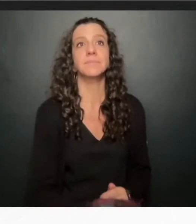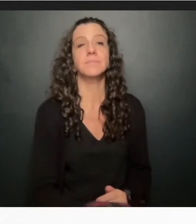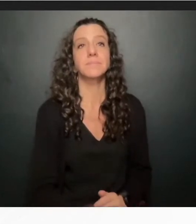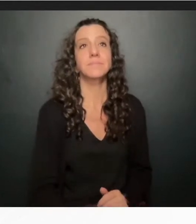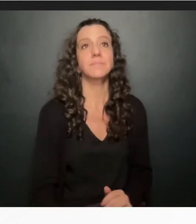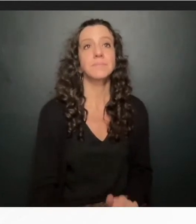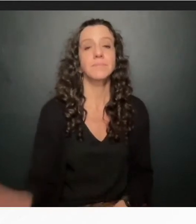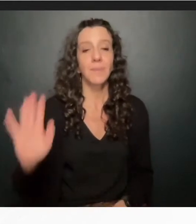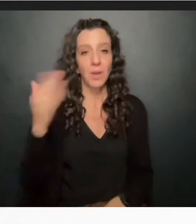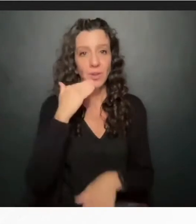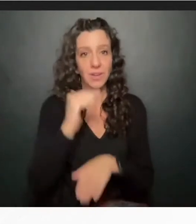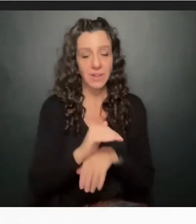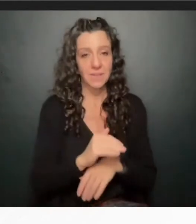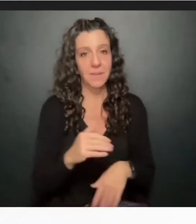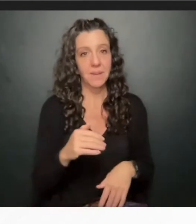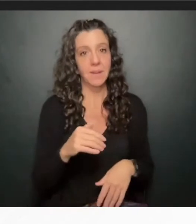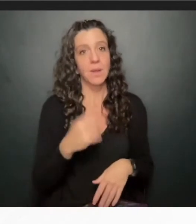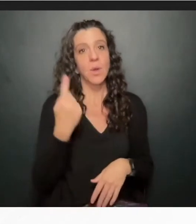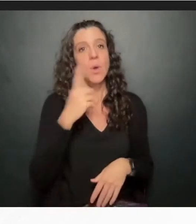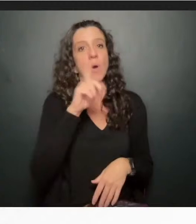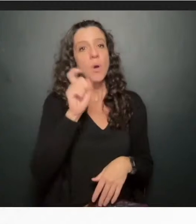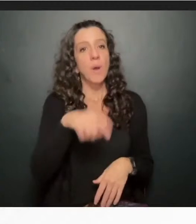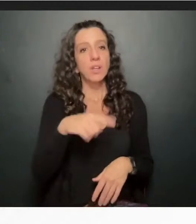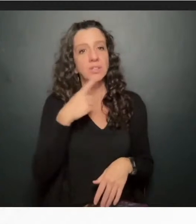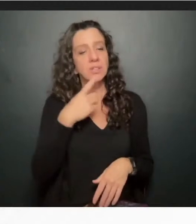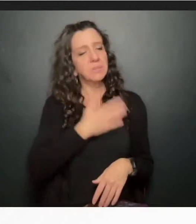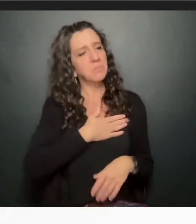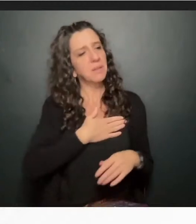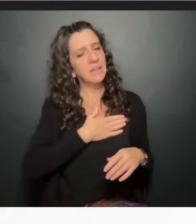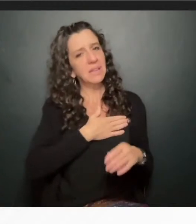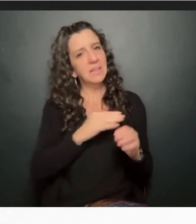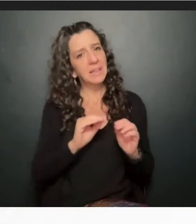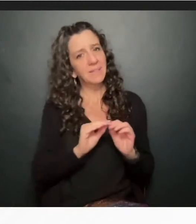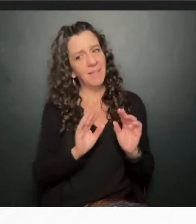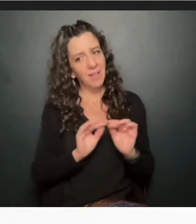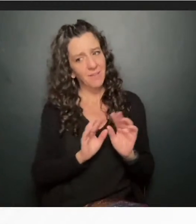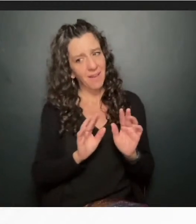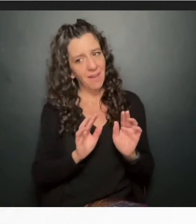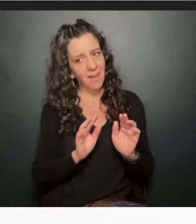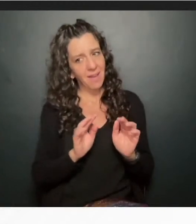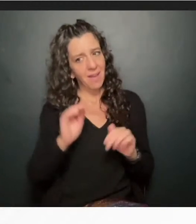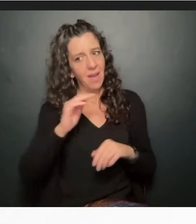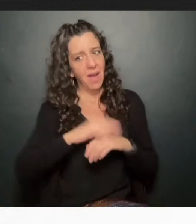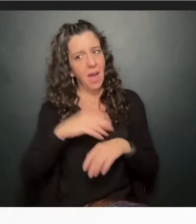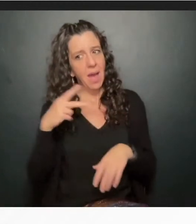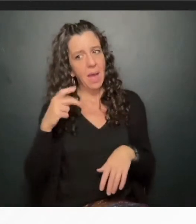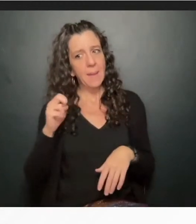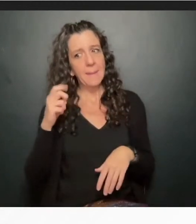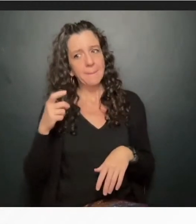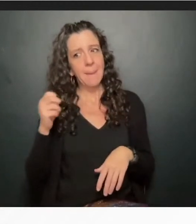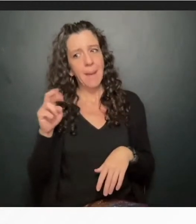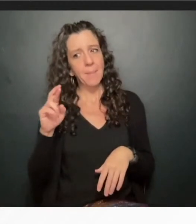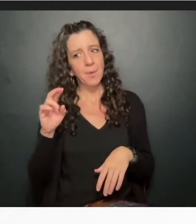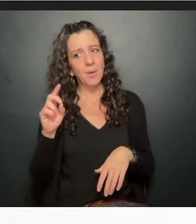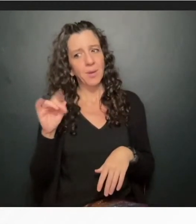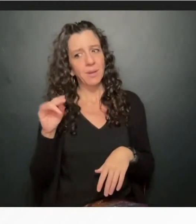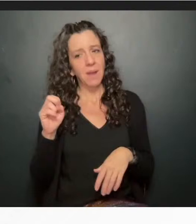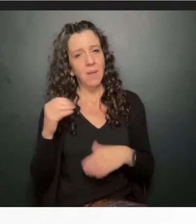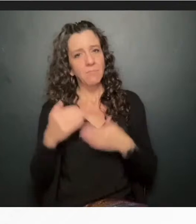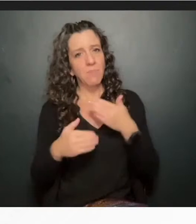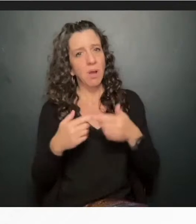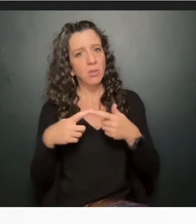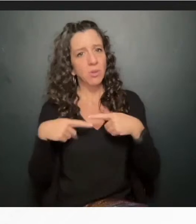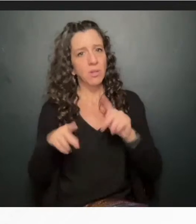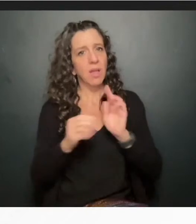Good evening. One of the questions, please clarify on the Pepperdine process to allow students